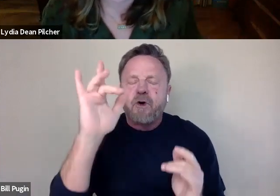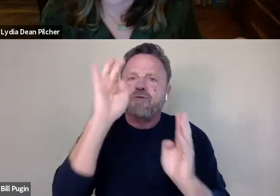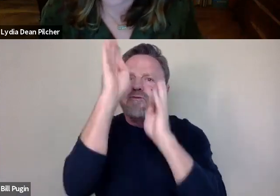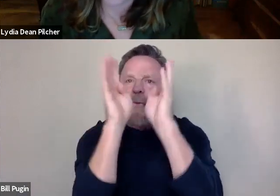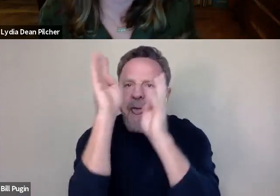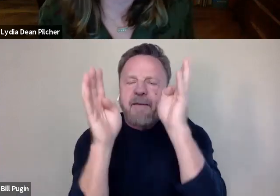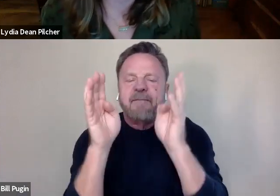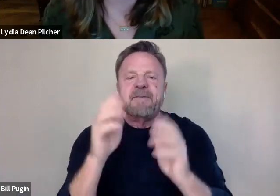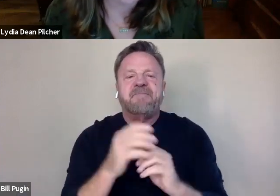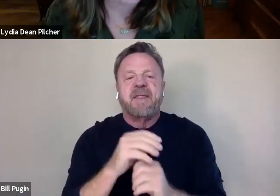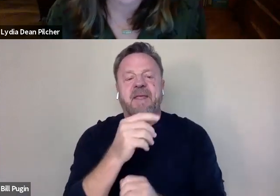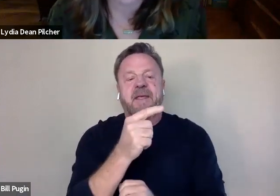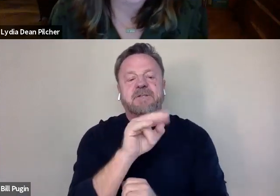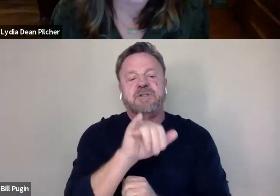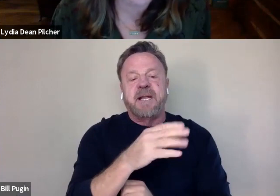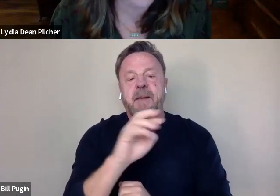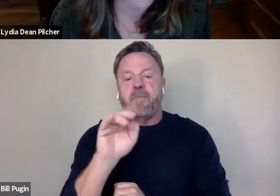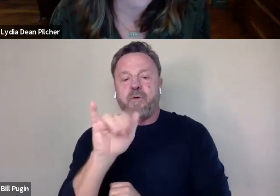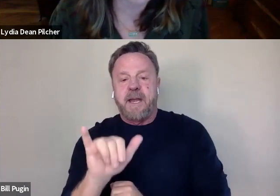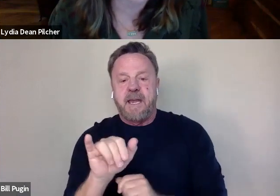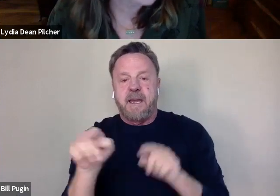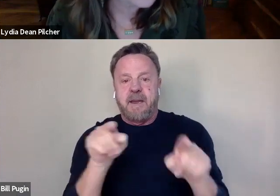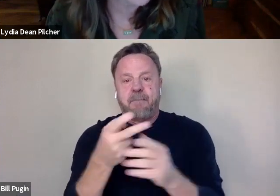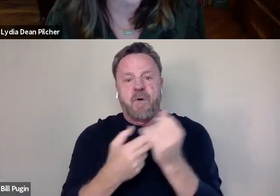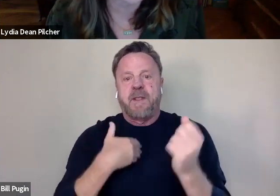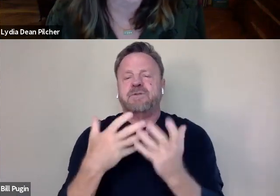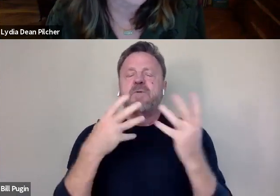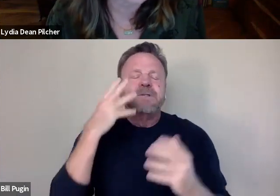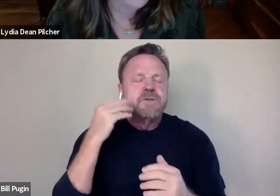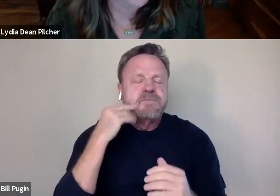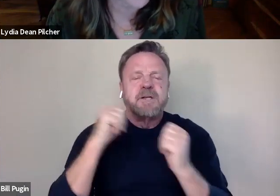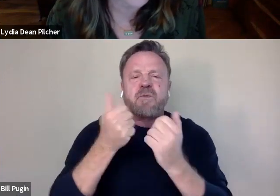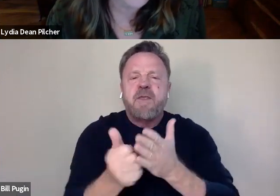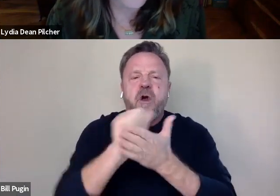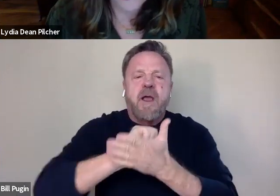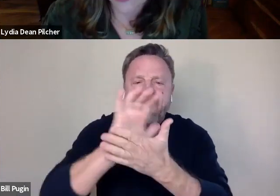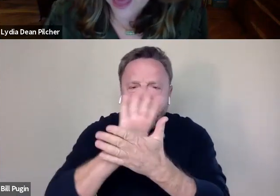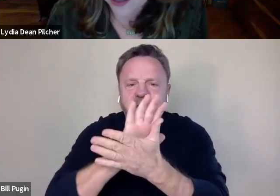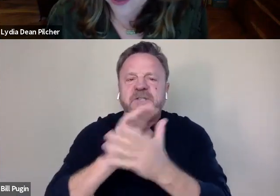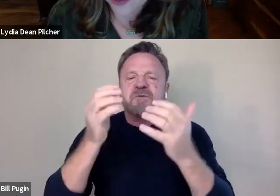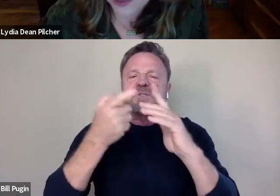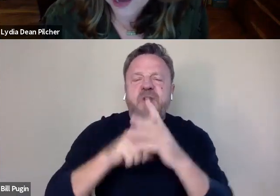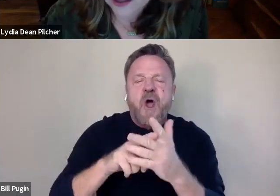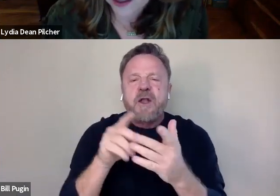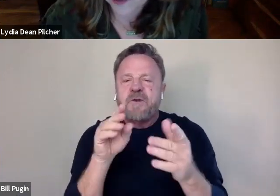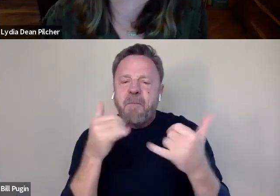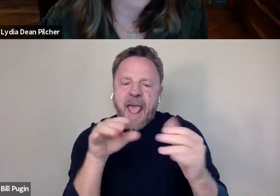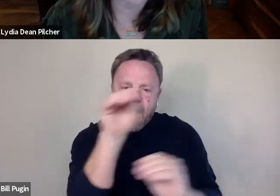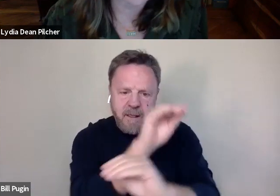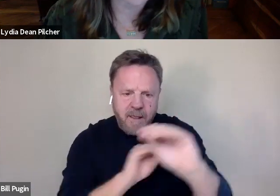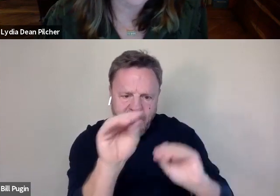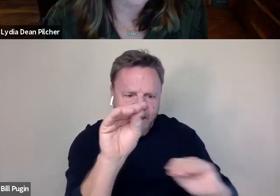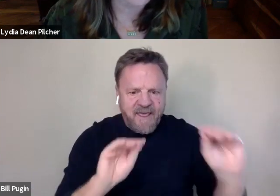And because Ginny and Brittany had so much experience with the archival footage, we started to play around with it. And then it began to